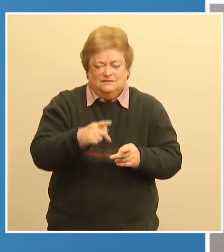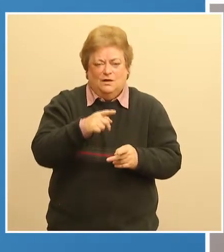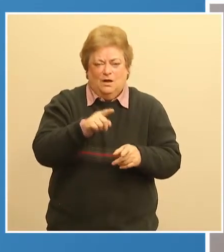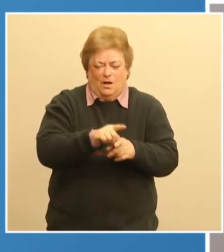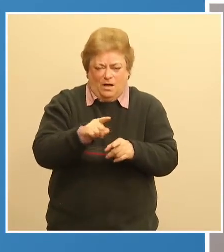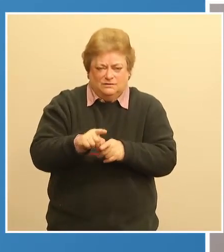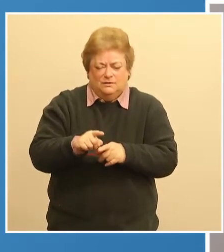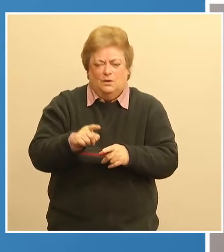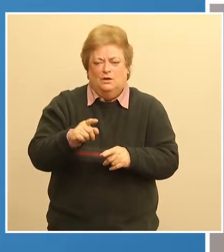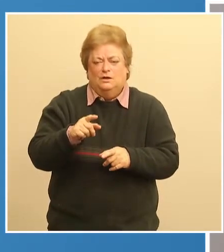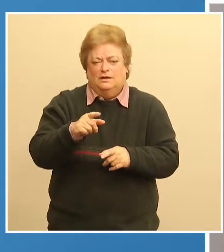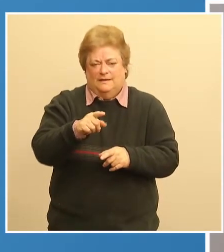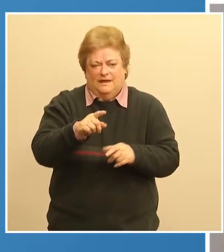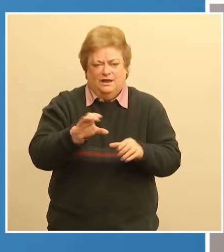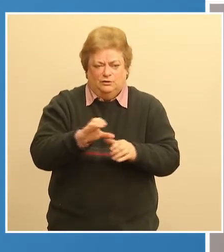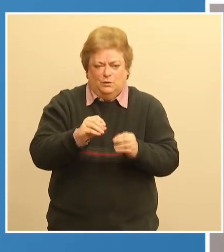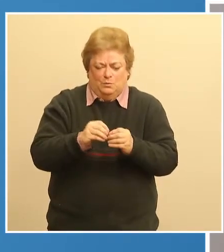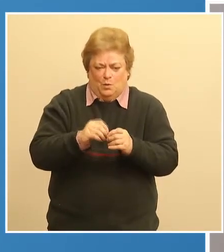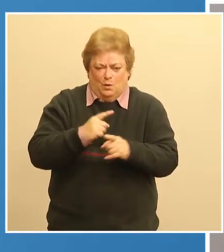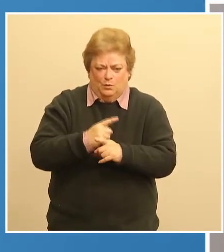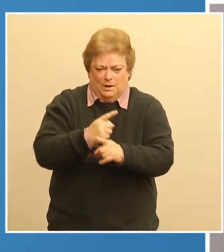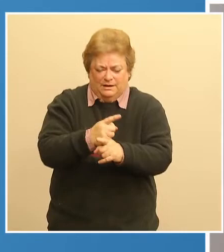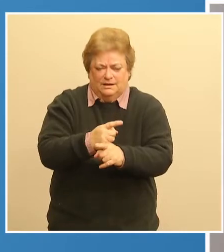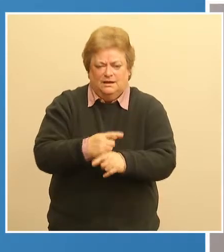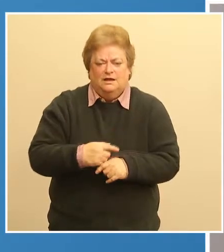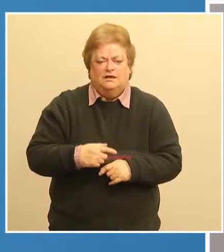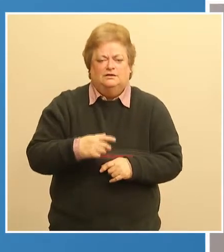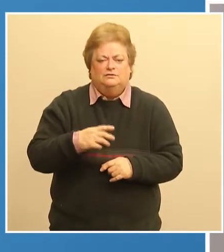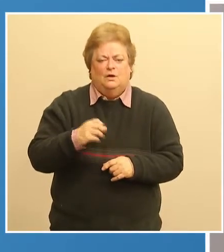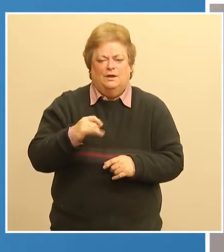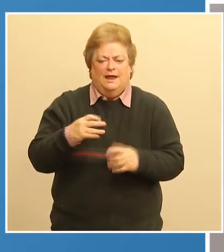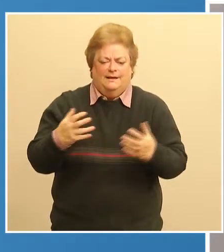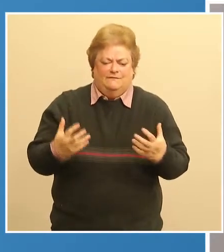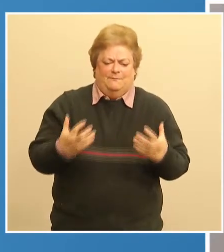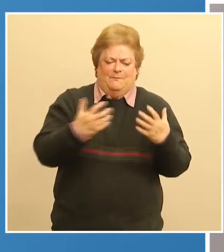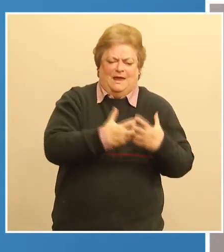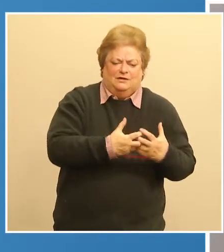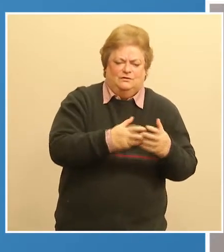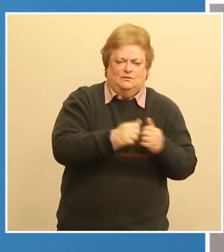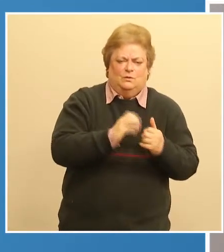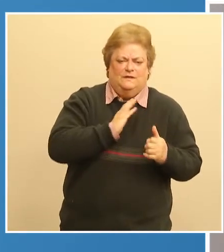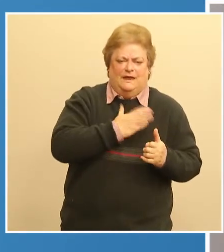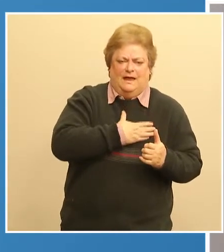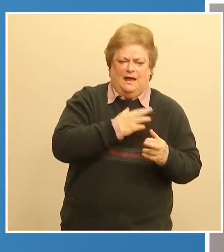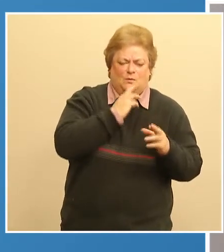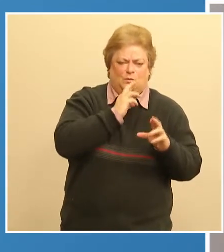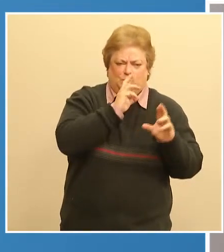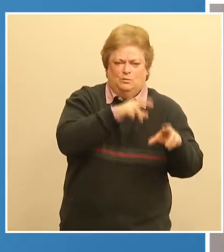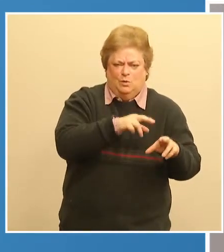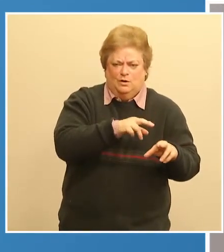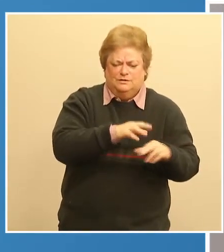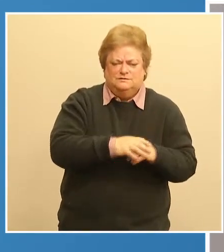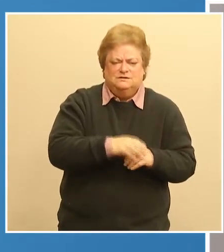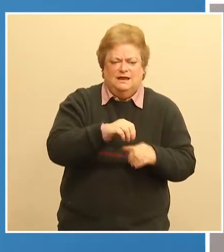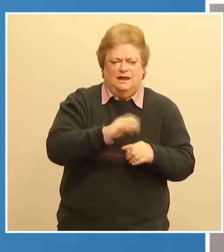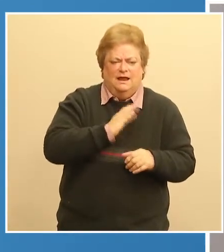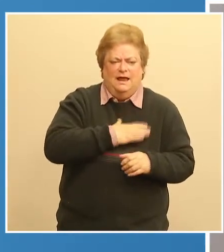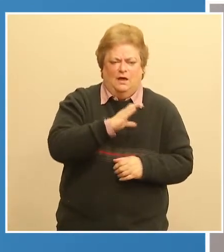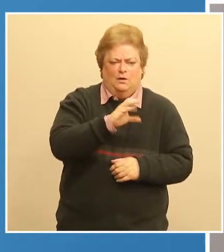kind of synchronize what we're publishing and what we're reporting with those efforts in our